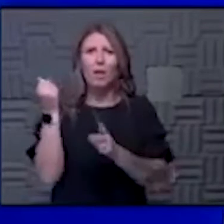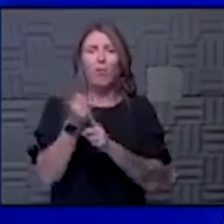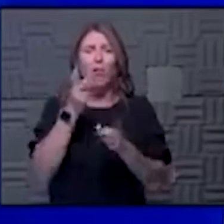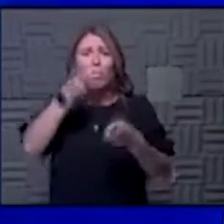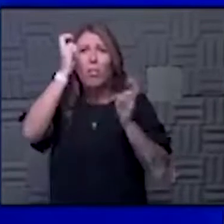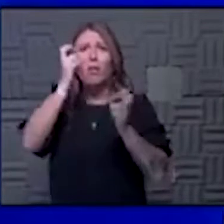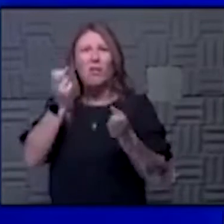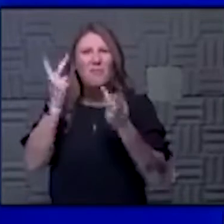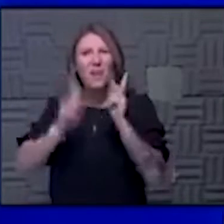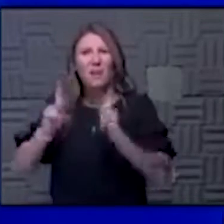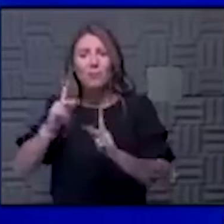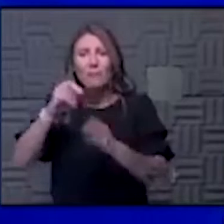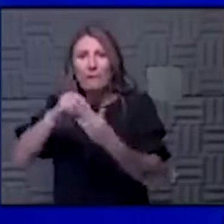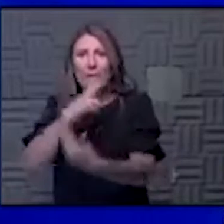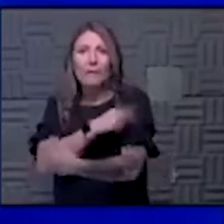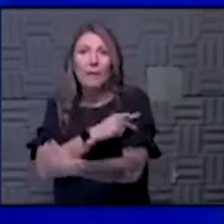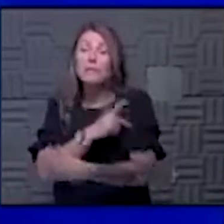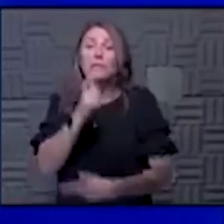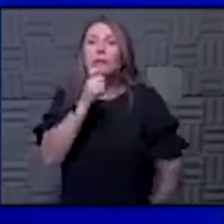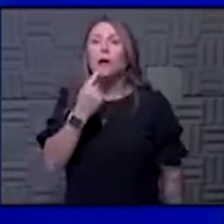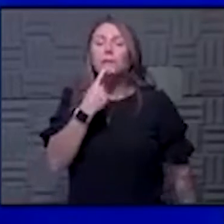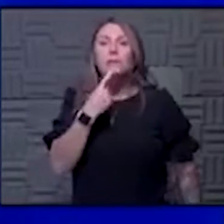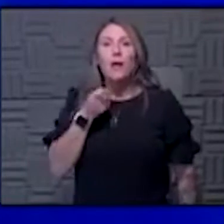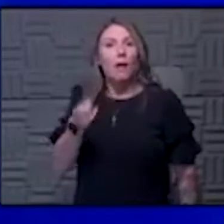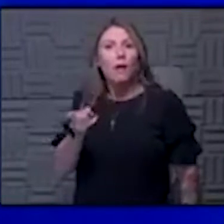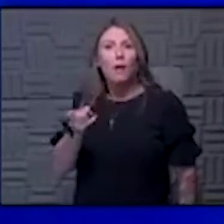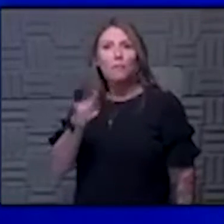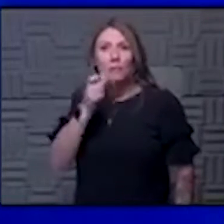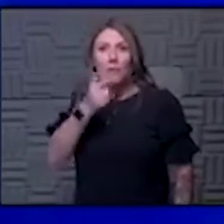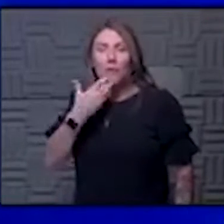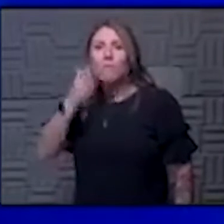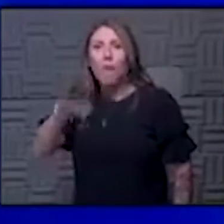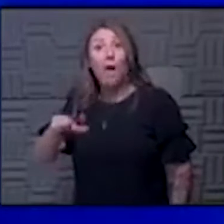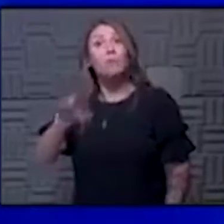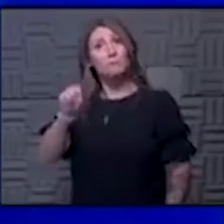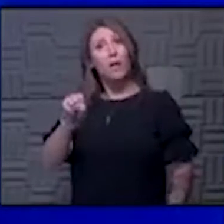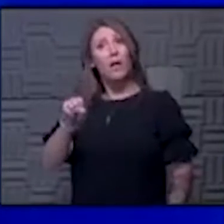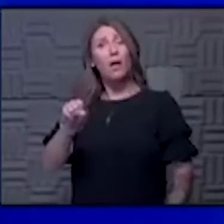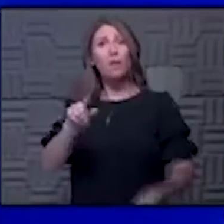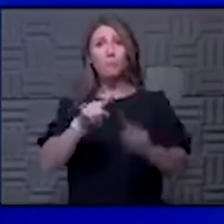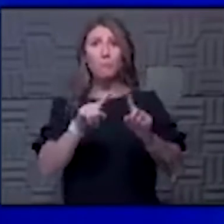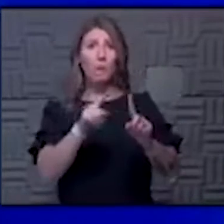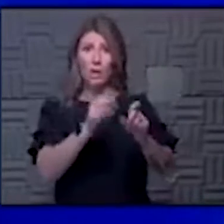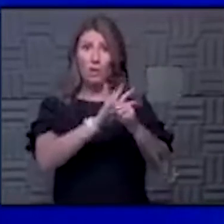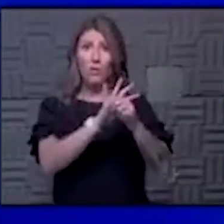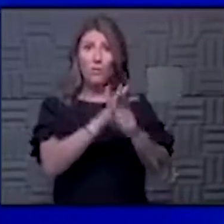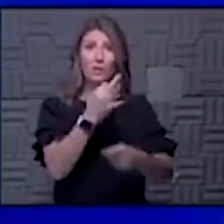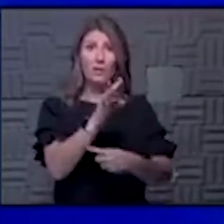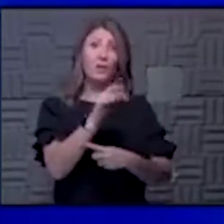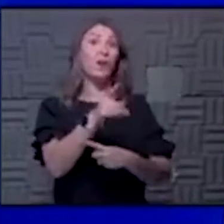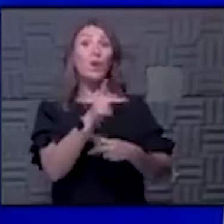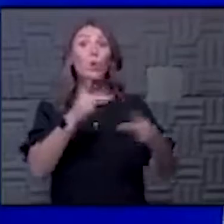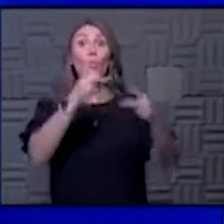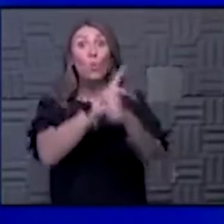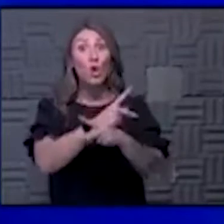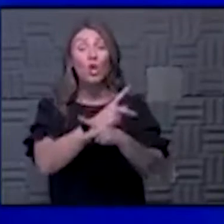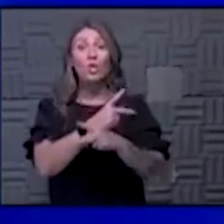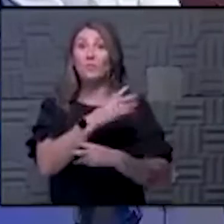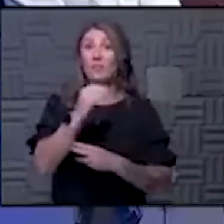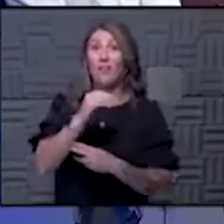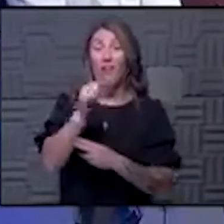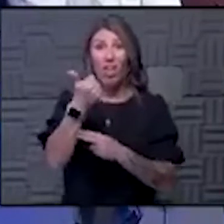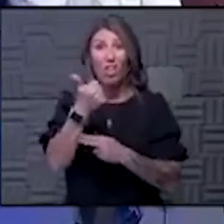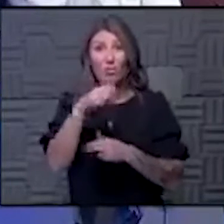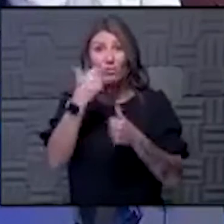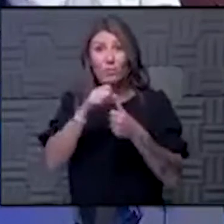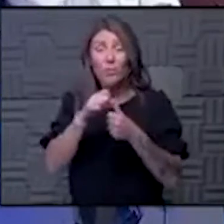the hospital. And it's not to say influenza isn't bad. It's just to say that COVID, it's a whole lot worse. And the other thing to remember about that